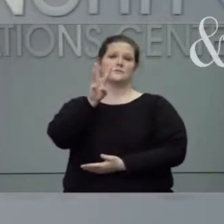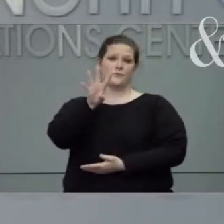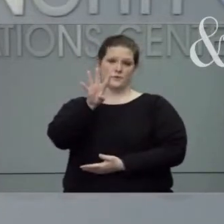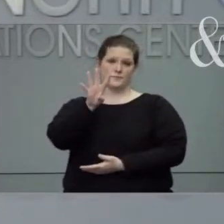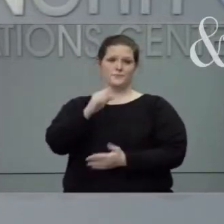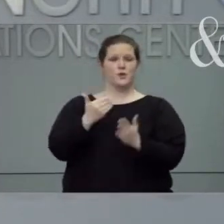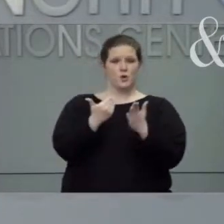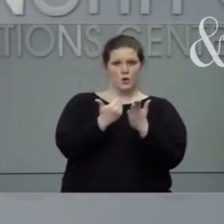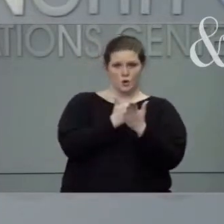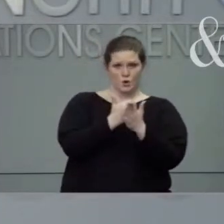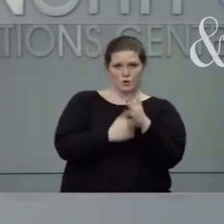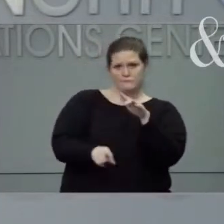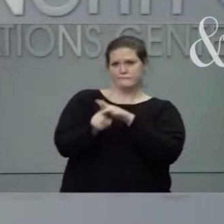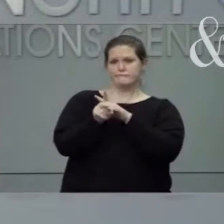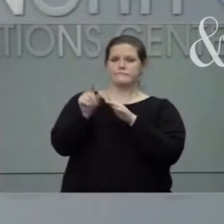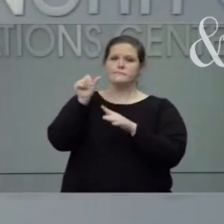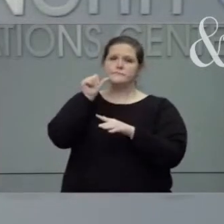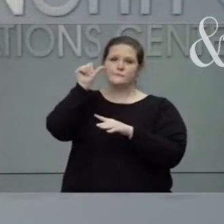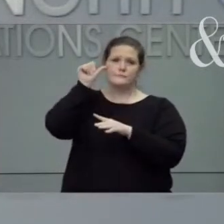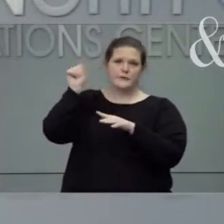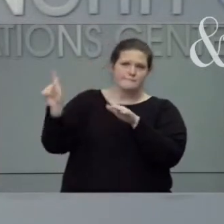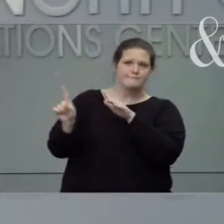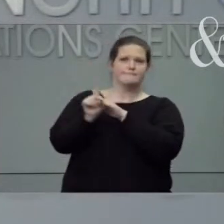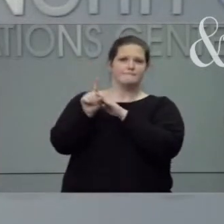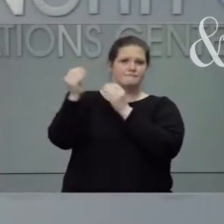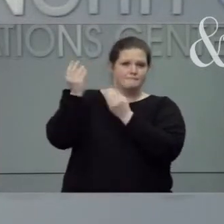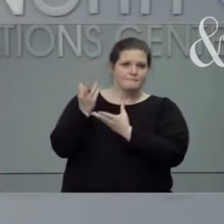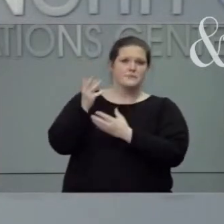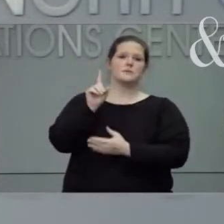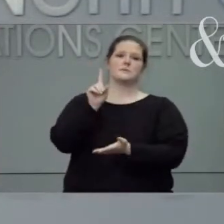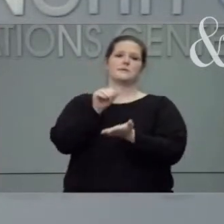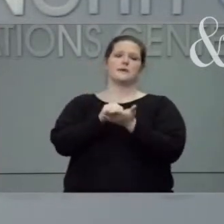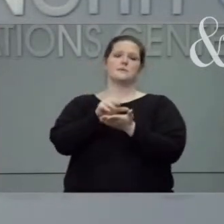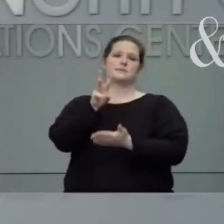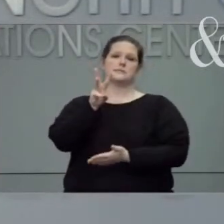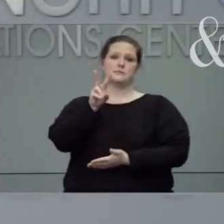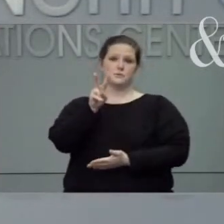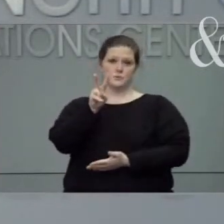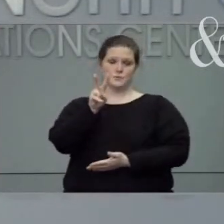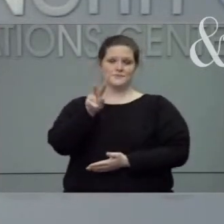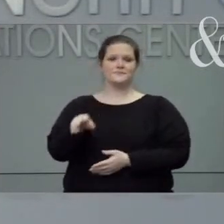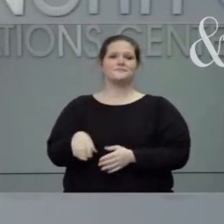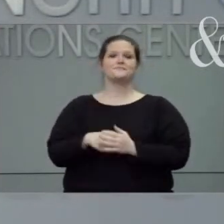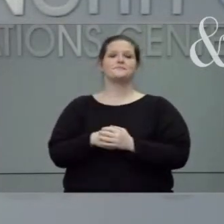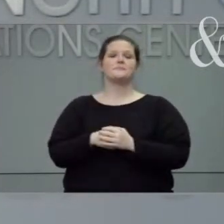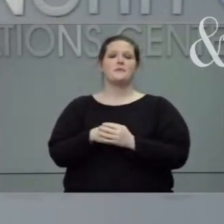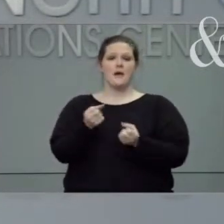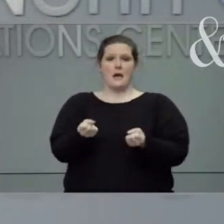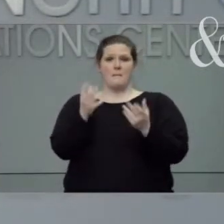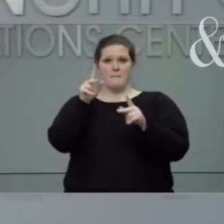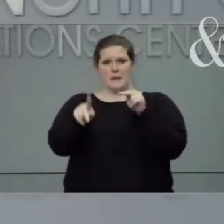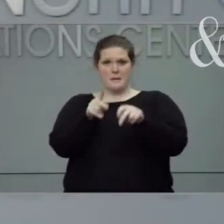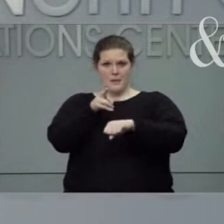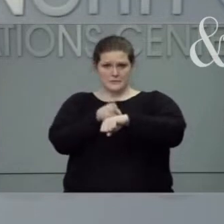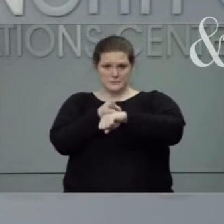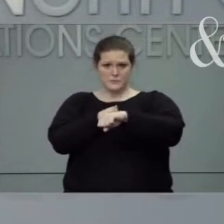1,062 new cases reported since yesterday, 956 people in the hospital, and sadly,